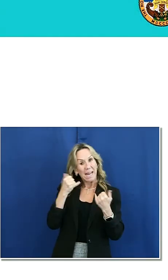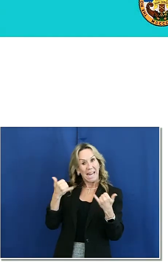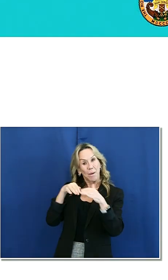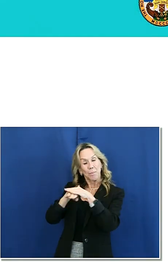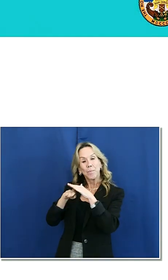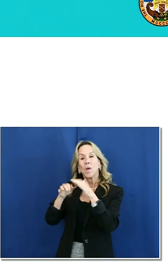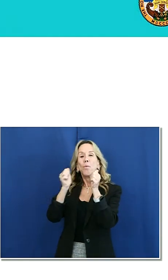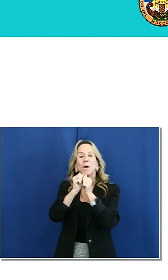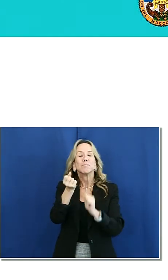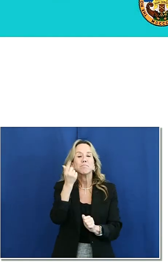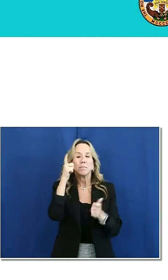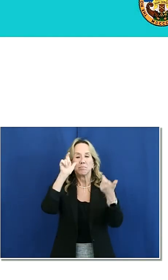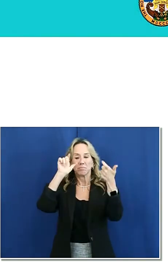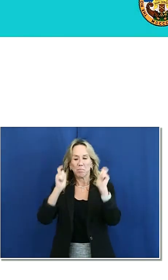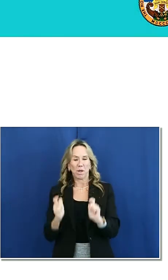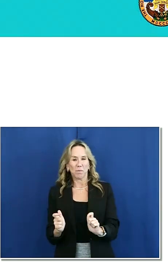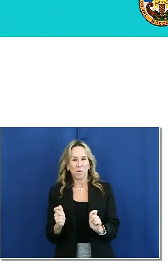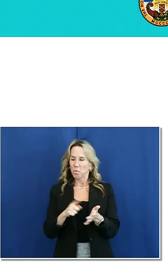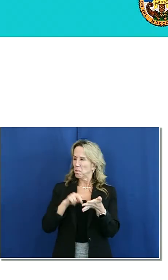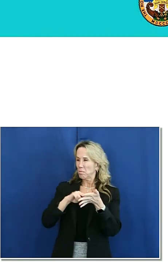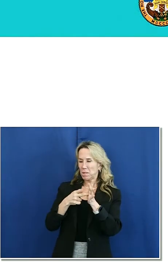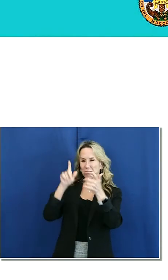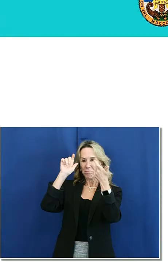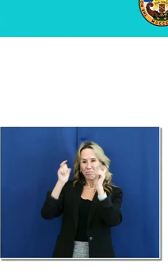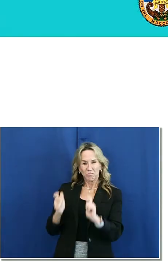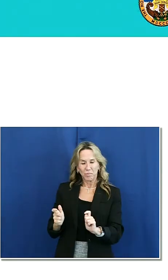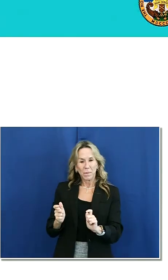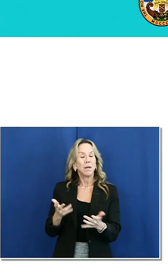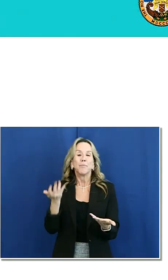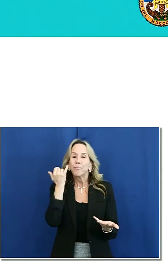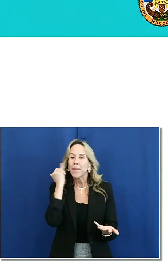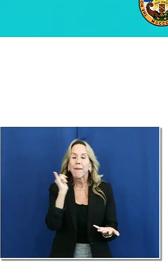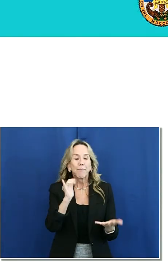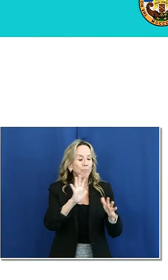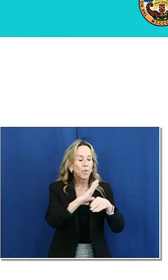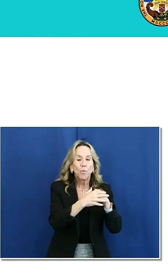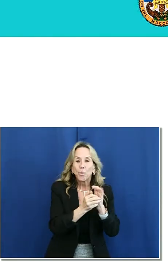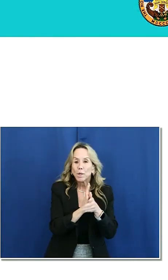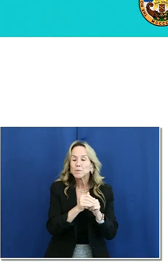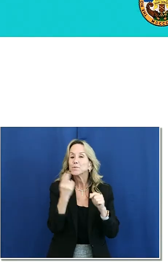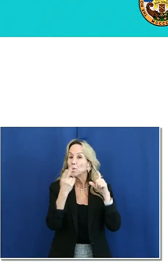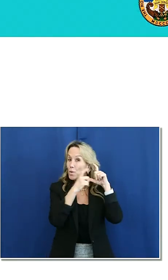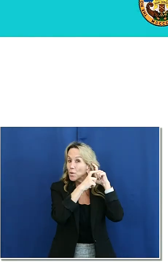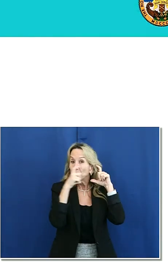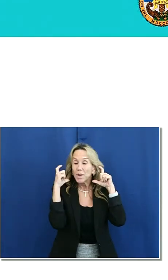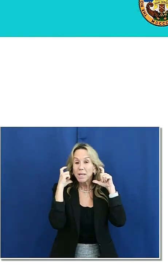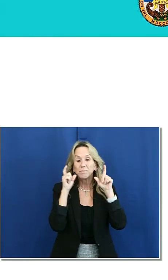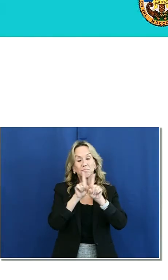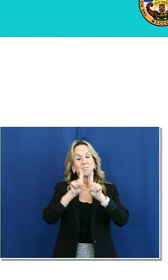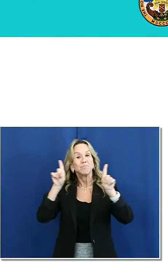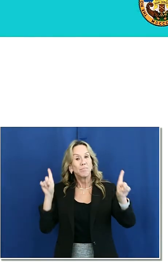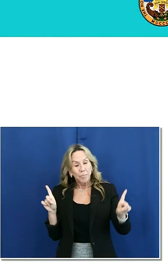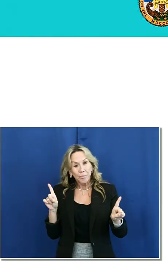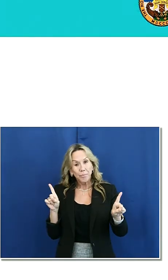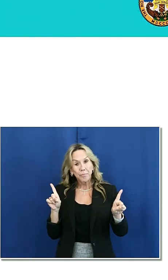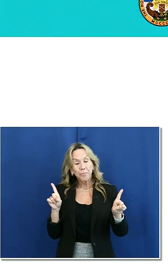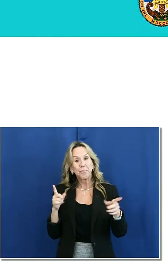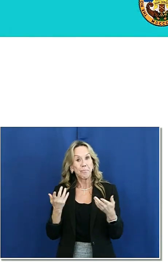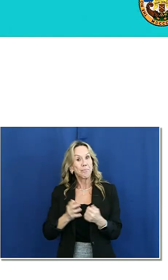those non-pharmaceutical strategies like washing your hands, using face coverings of social distancing,